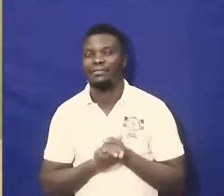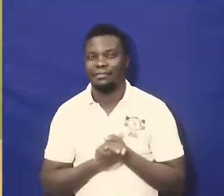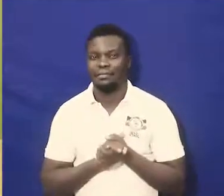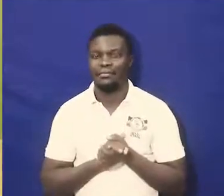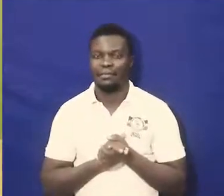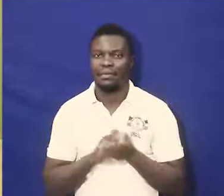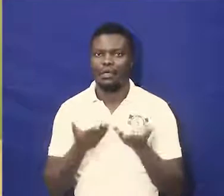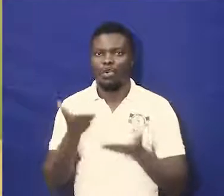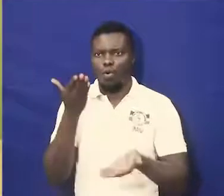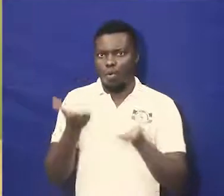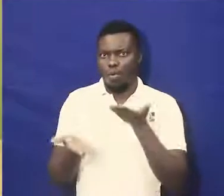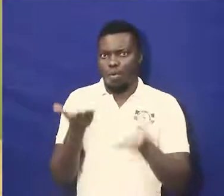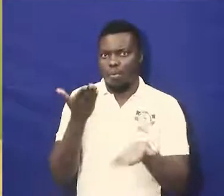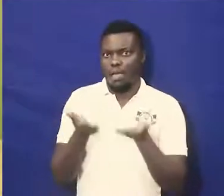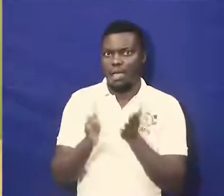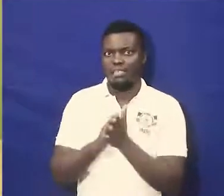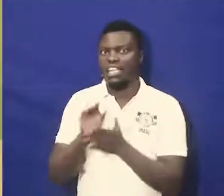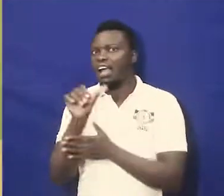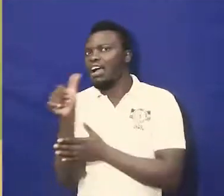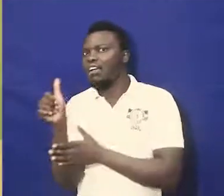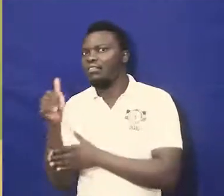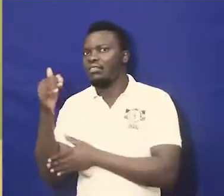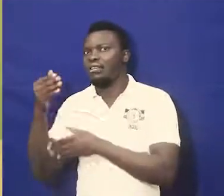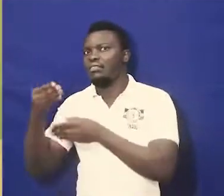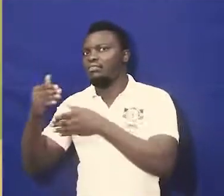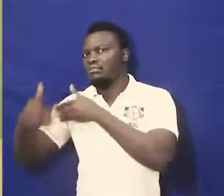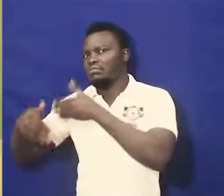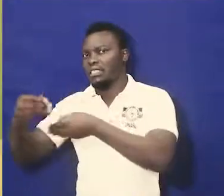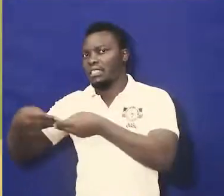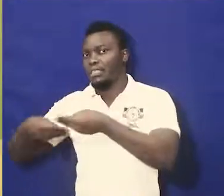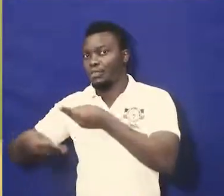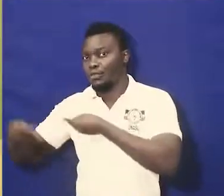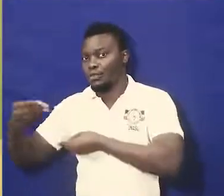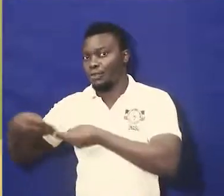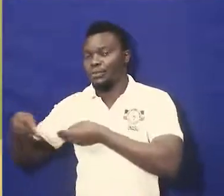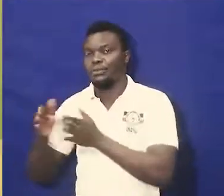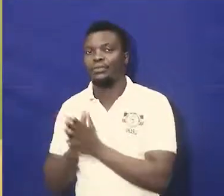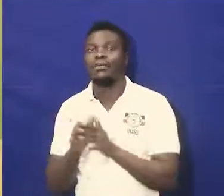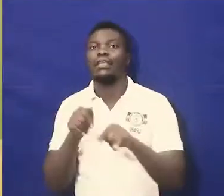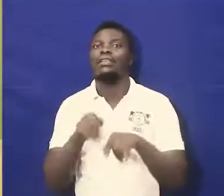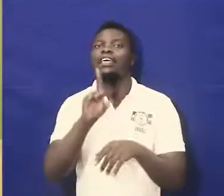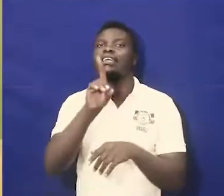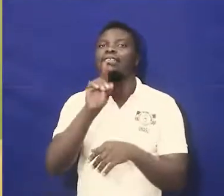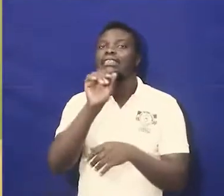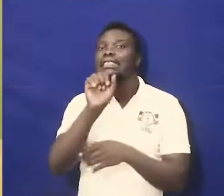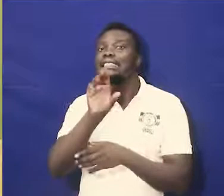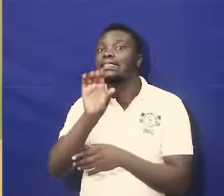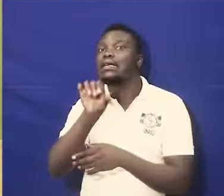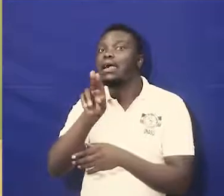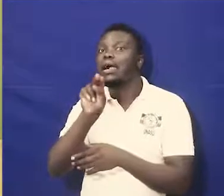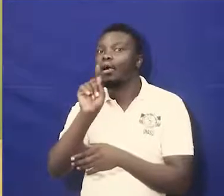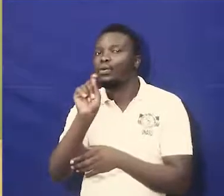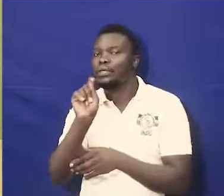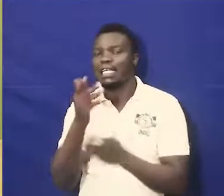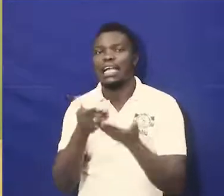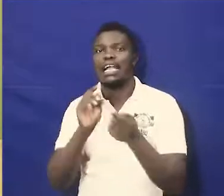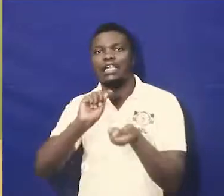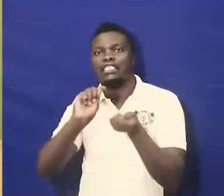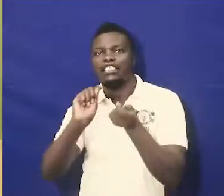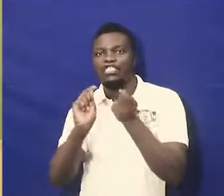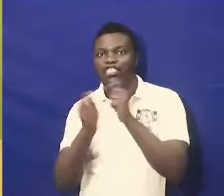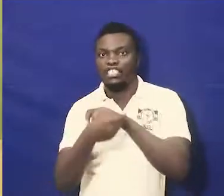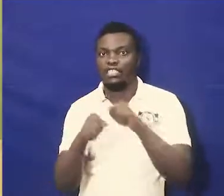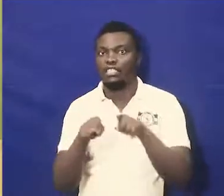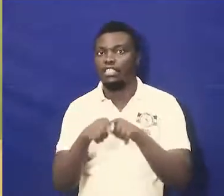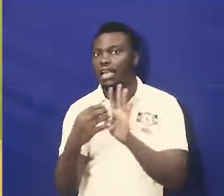price compared to the other shops. Now, discount can also be expressed as